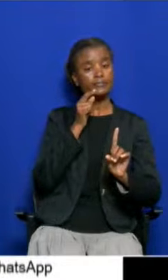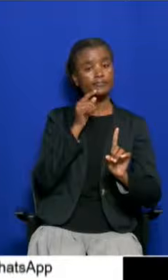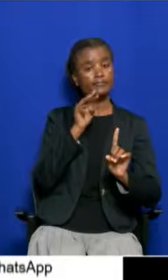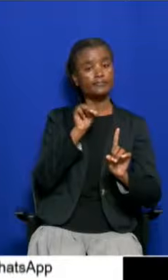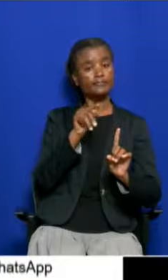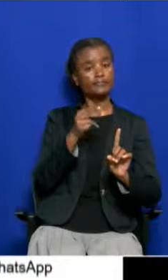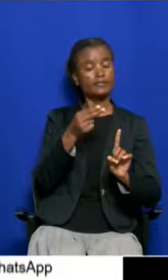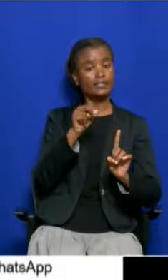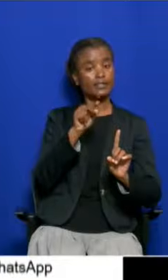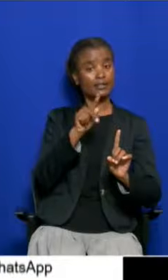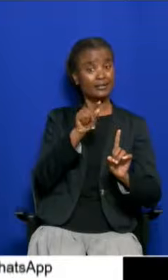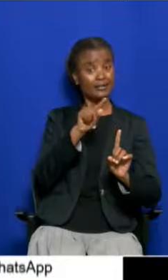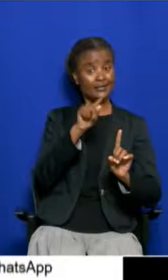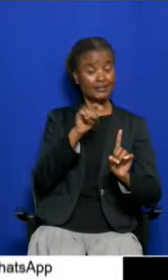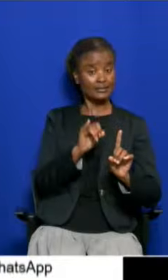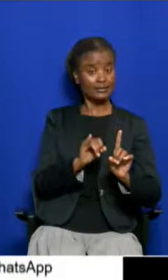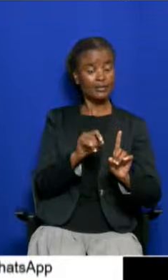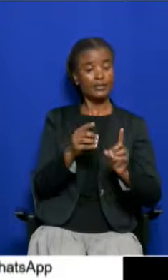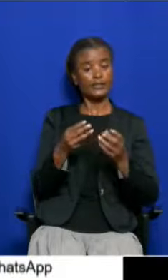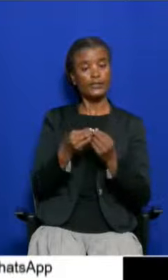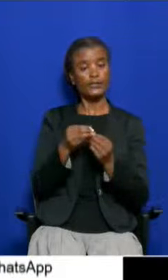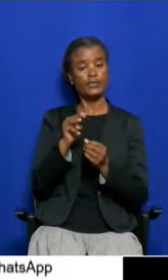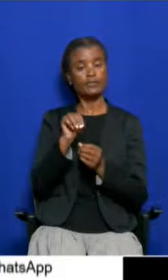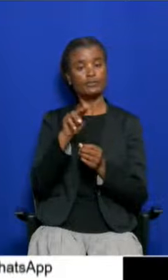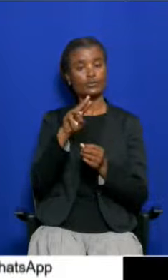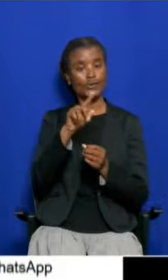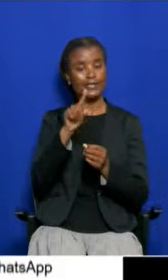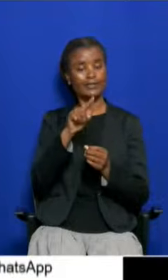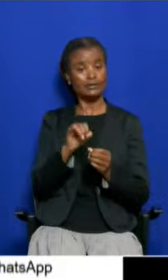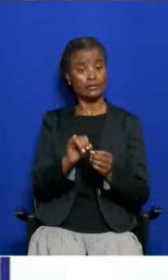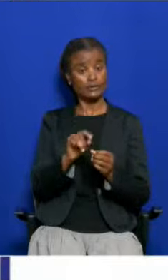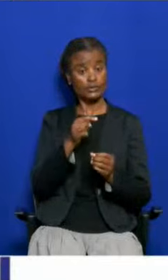your chats. That's correct.